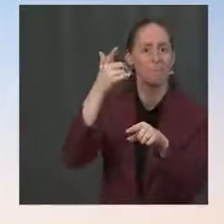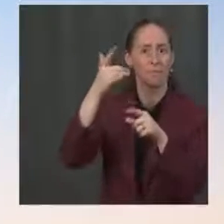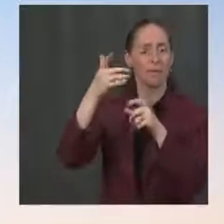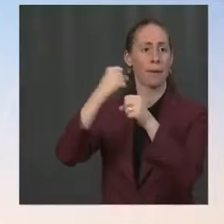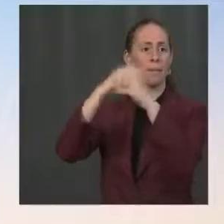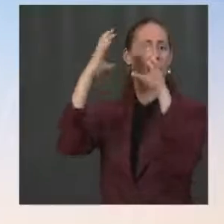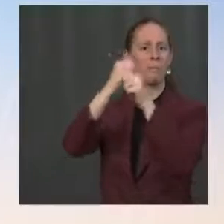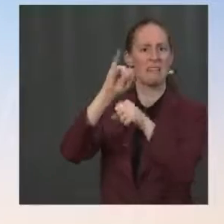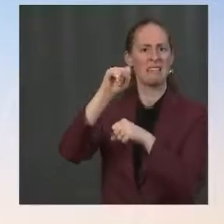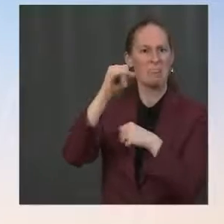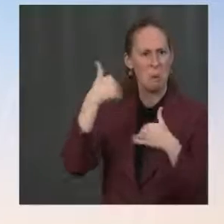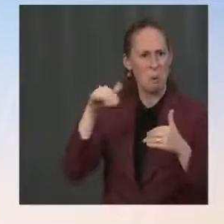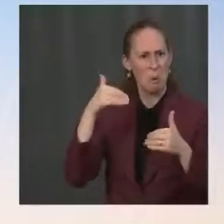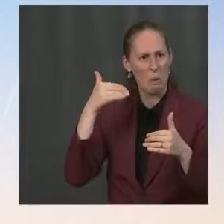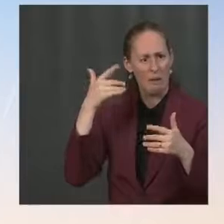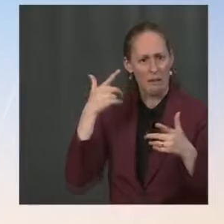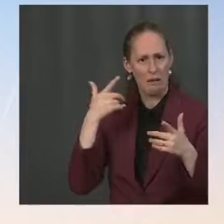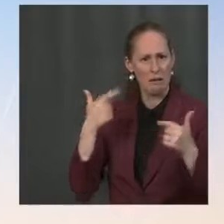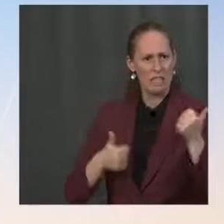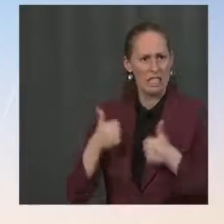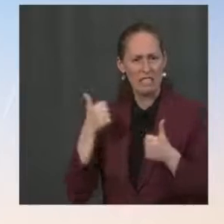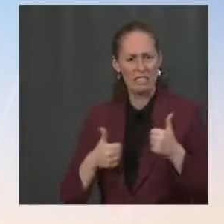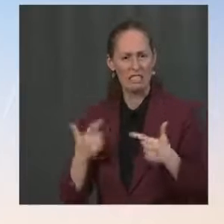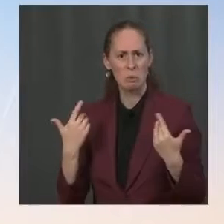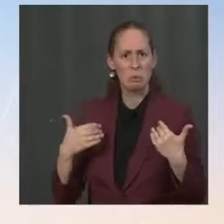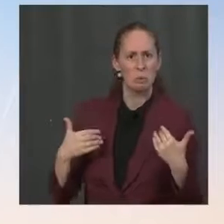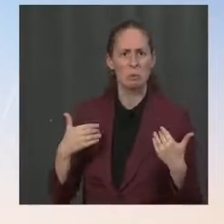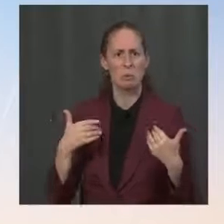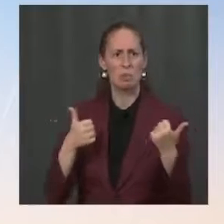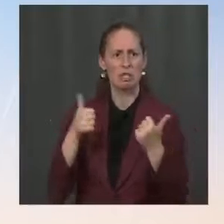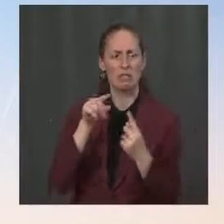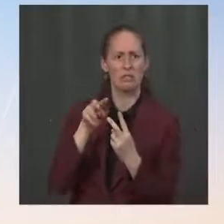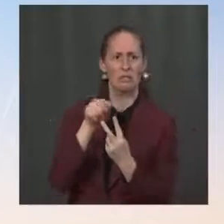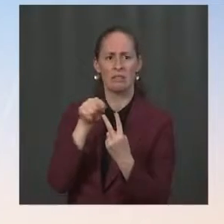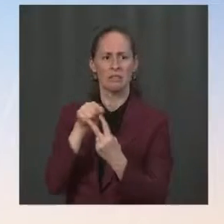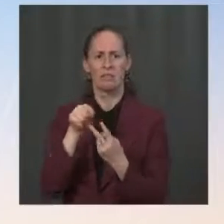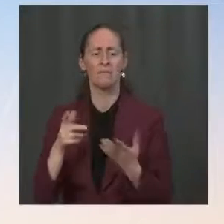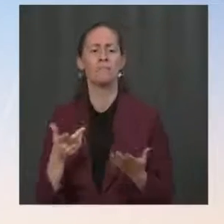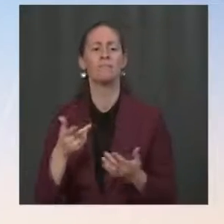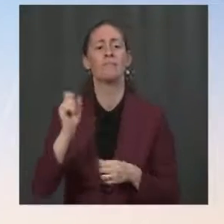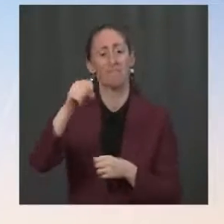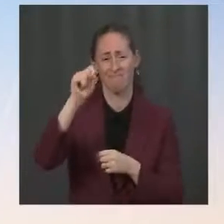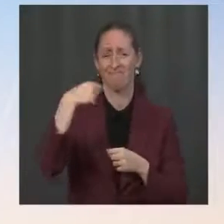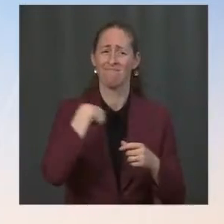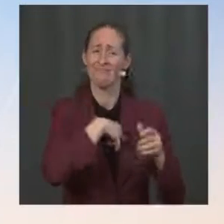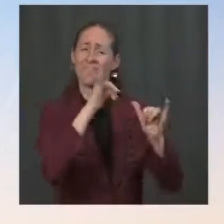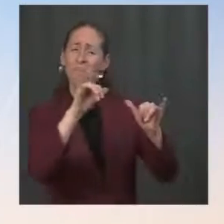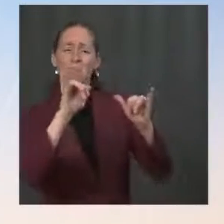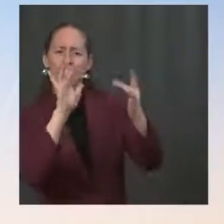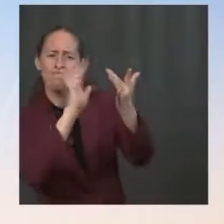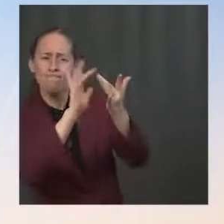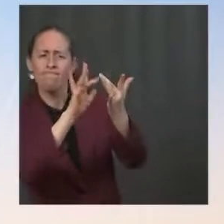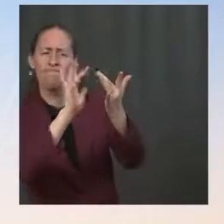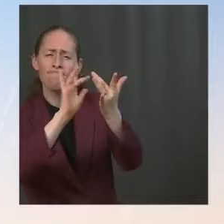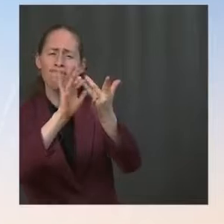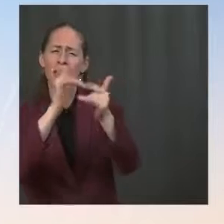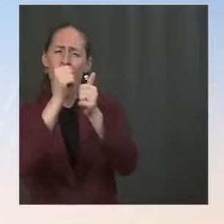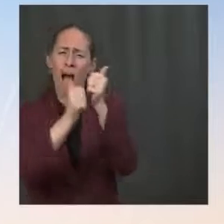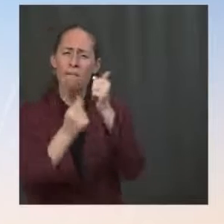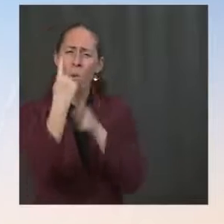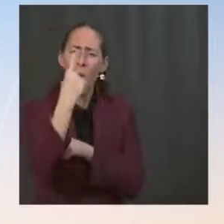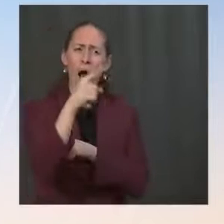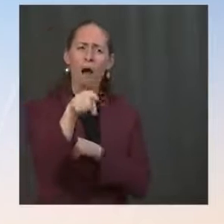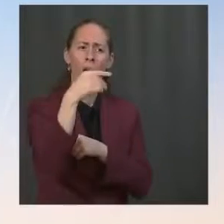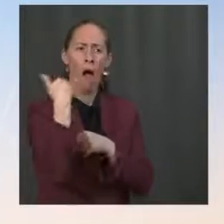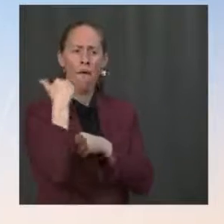risking their lives? We are in direct contact with every American citizen we have contact information for. Email, phone,